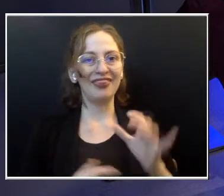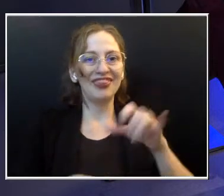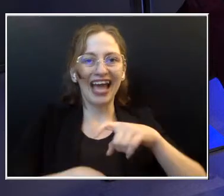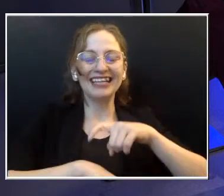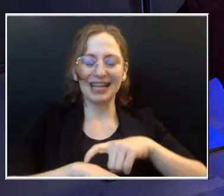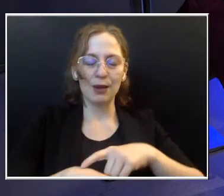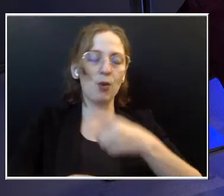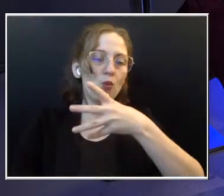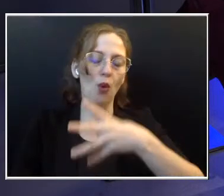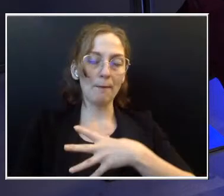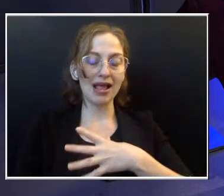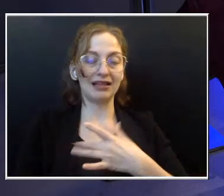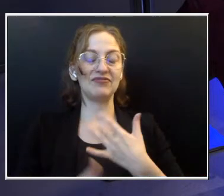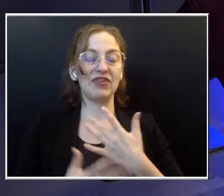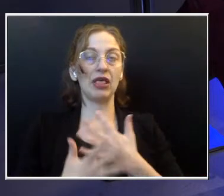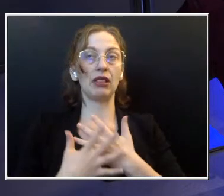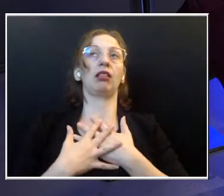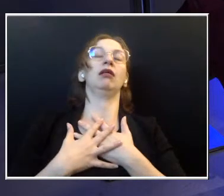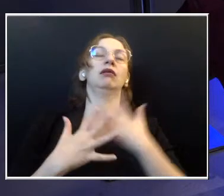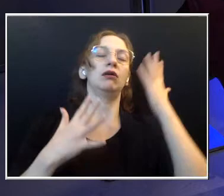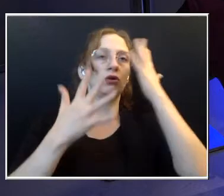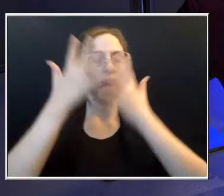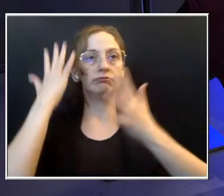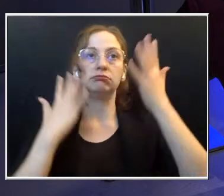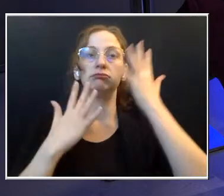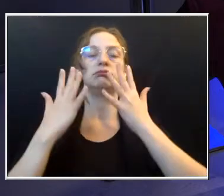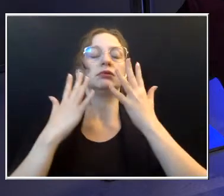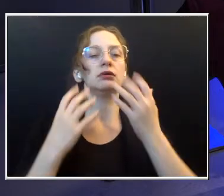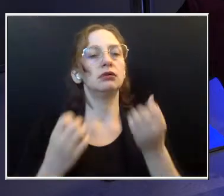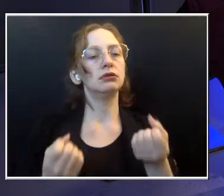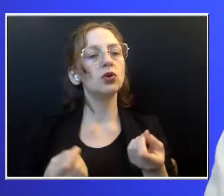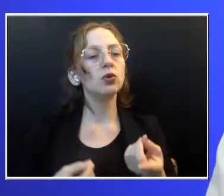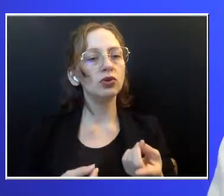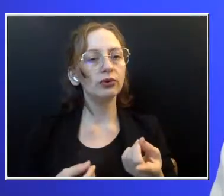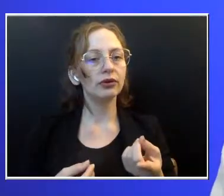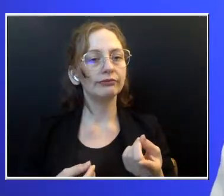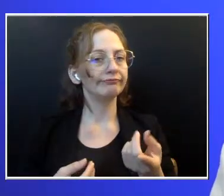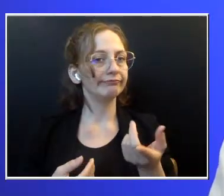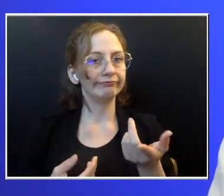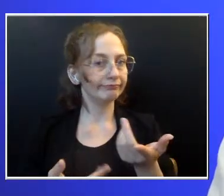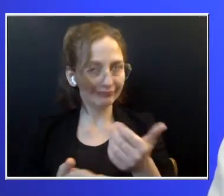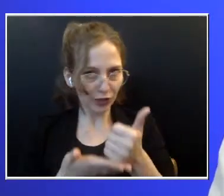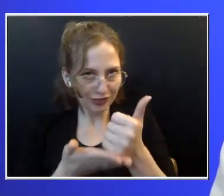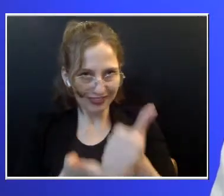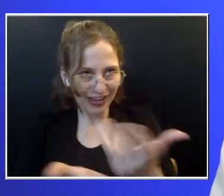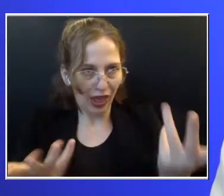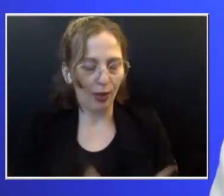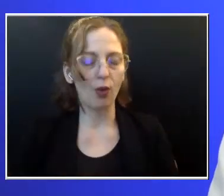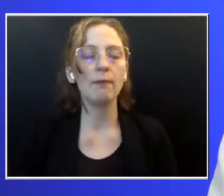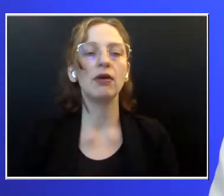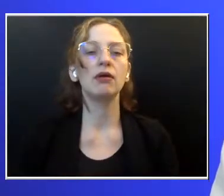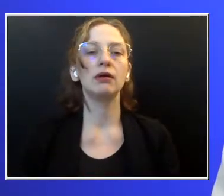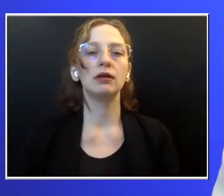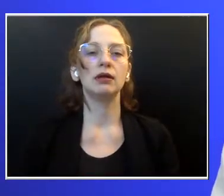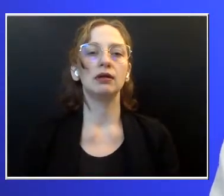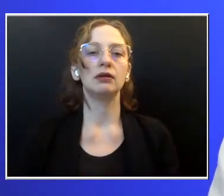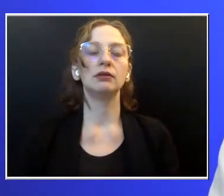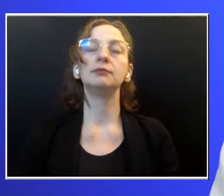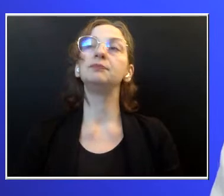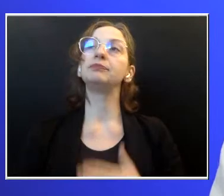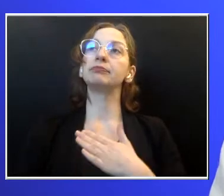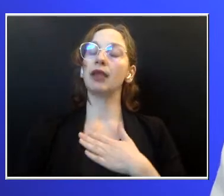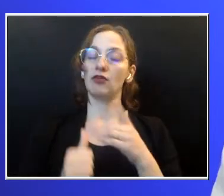much on their plate, and you're here to help. What's it like? Well, you know, I view it first as